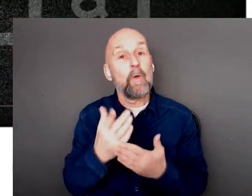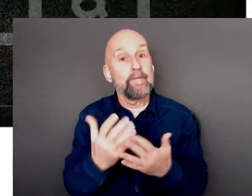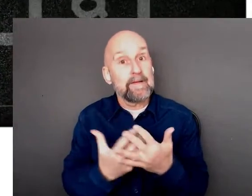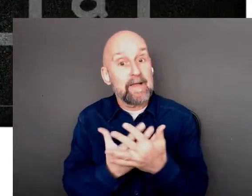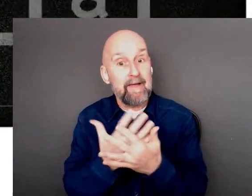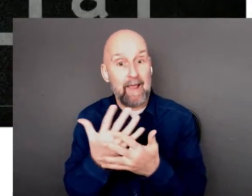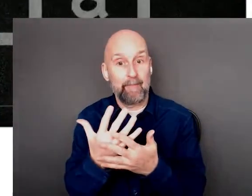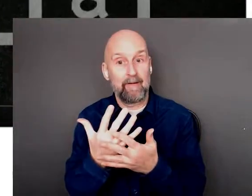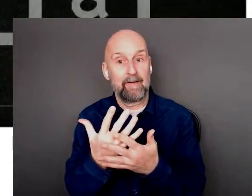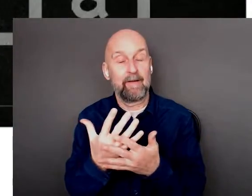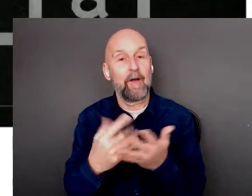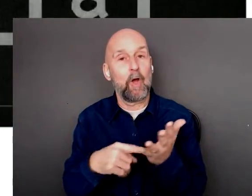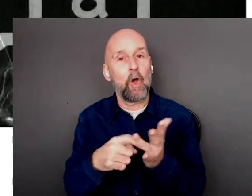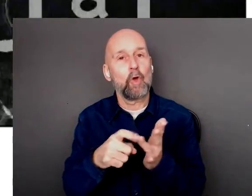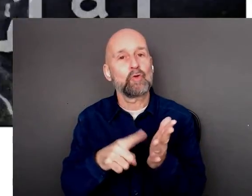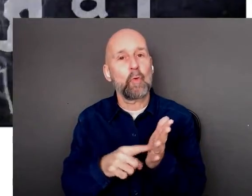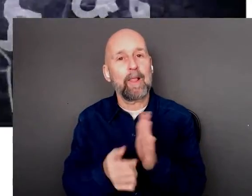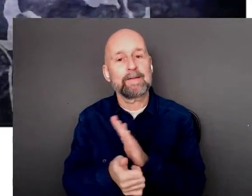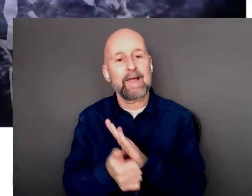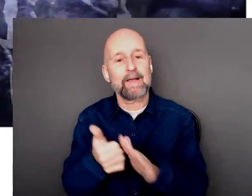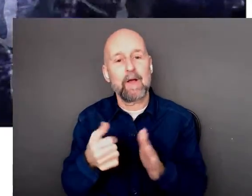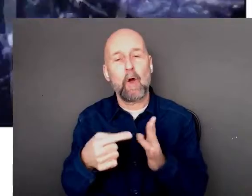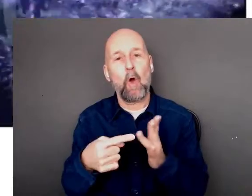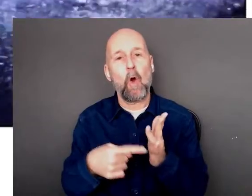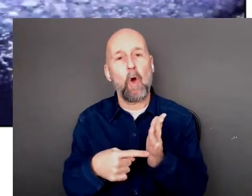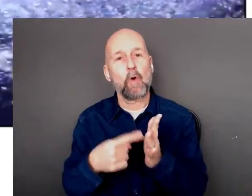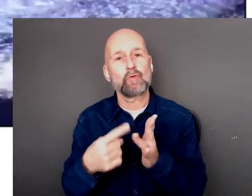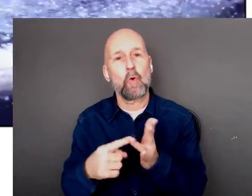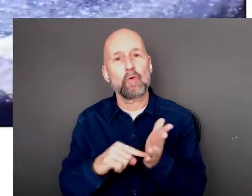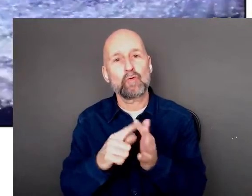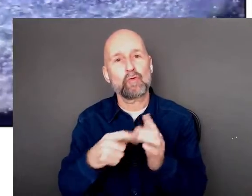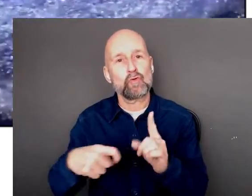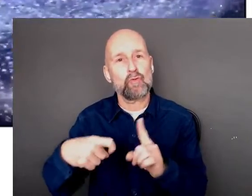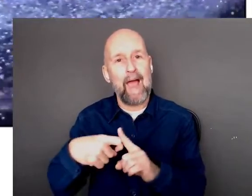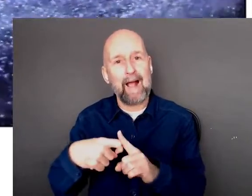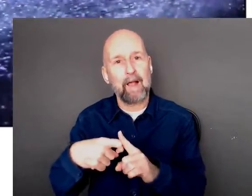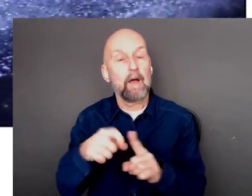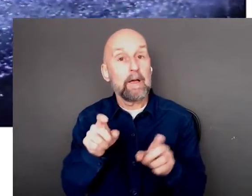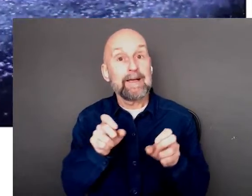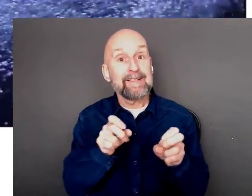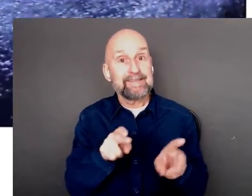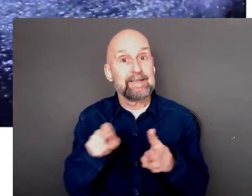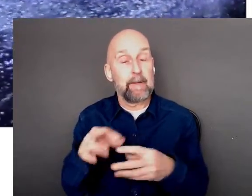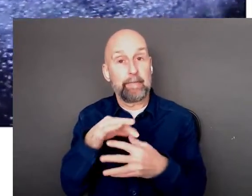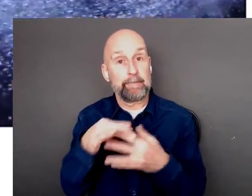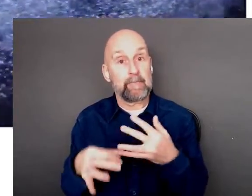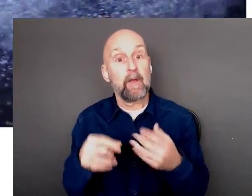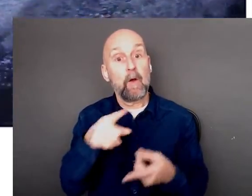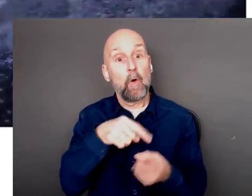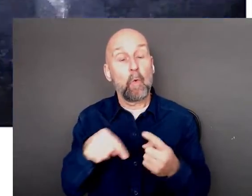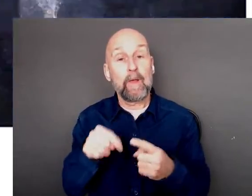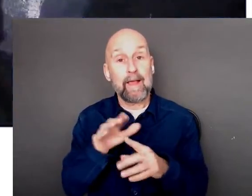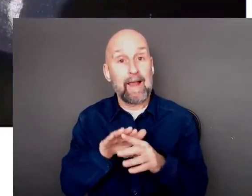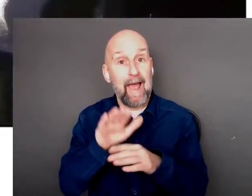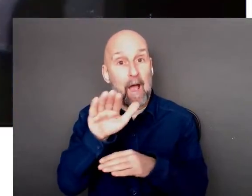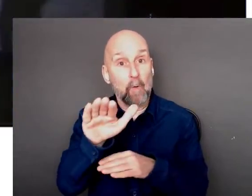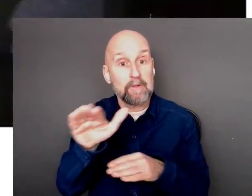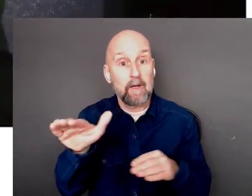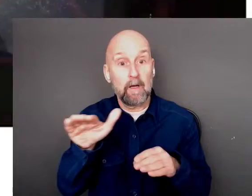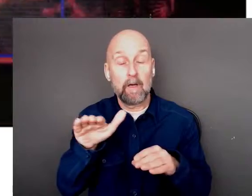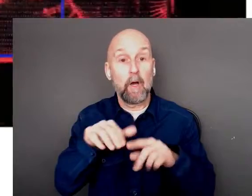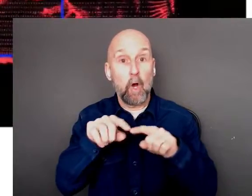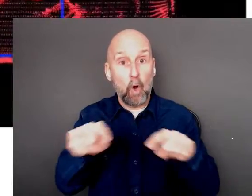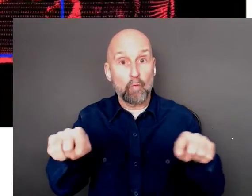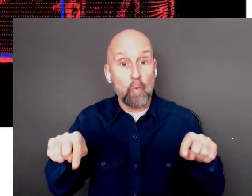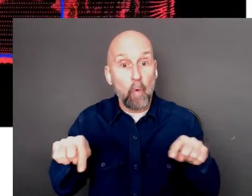set which we call Autotrack, which is basically a system where we can go outside in a room and put 1